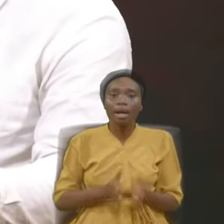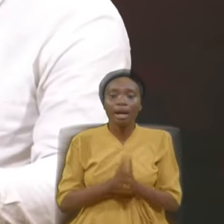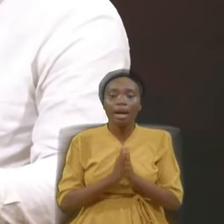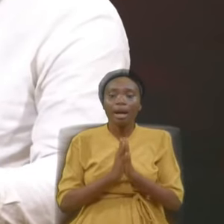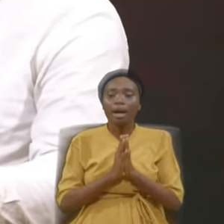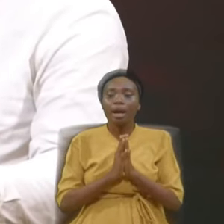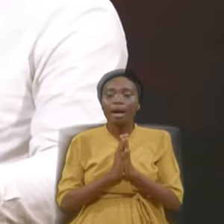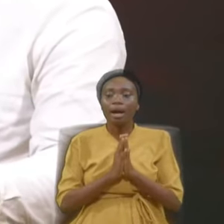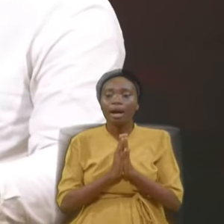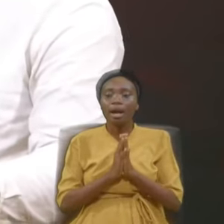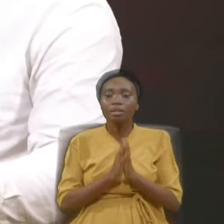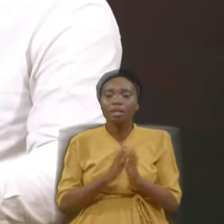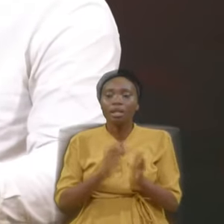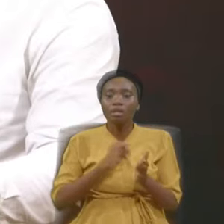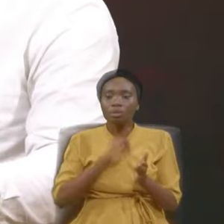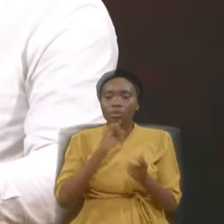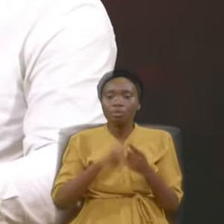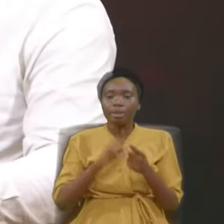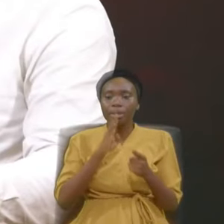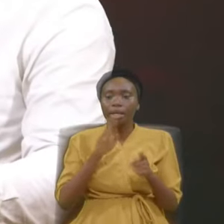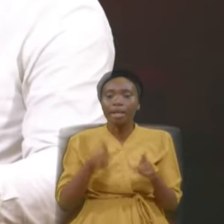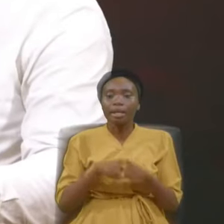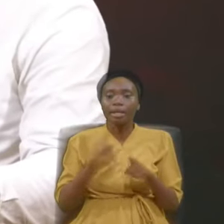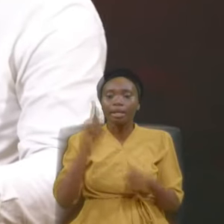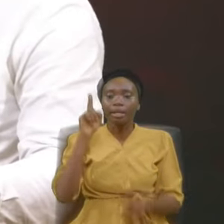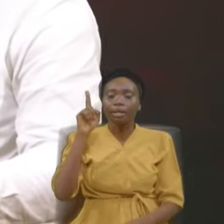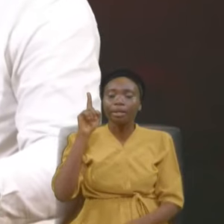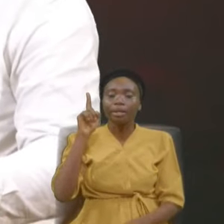All I ask.